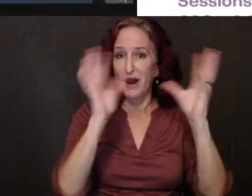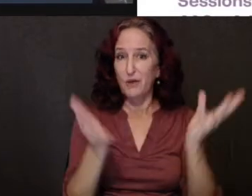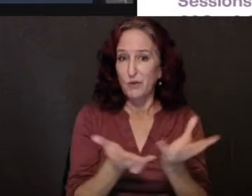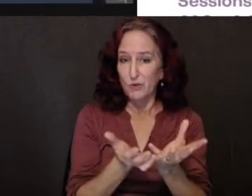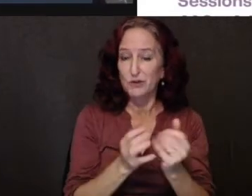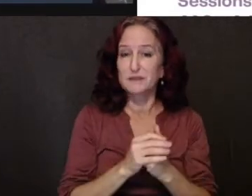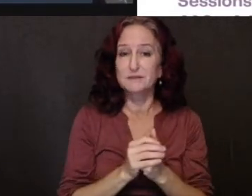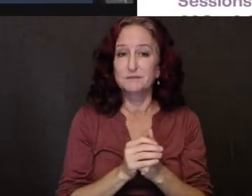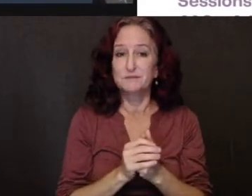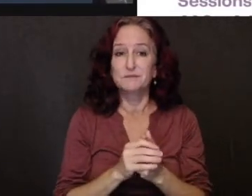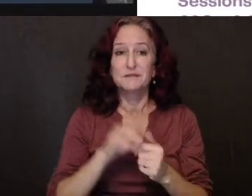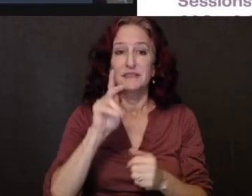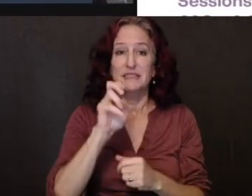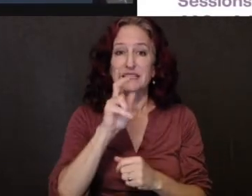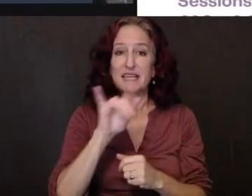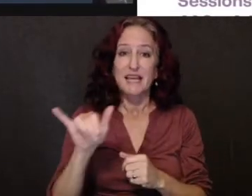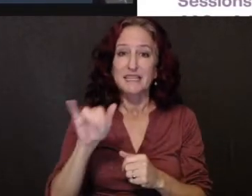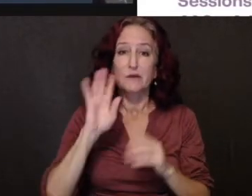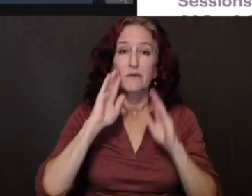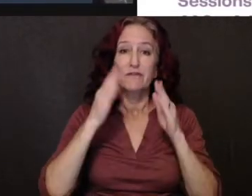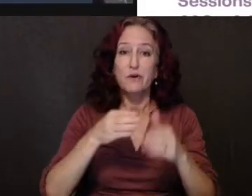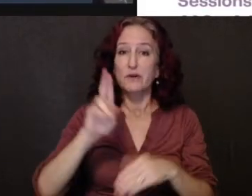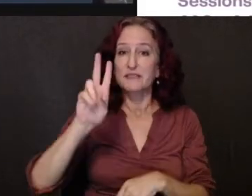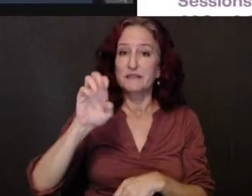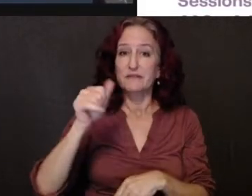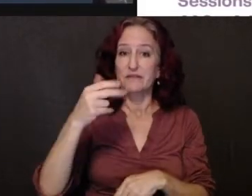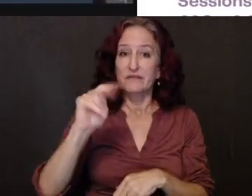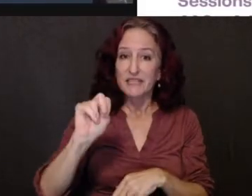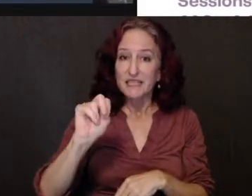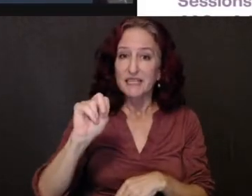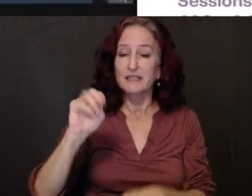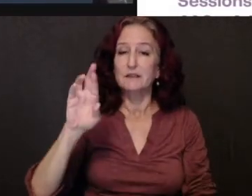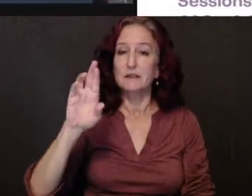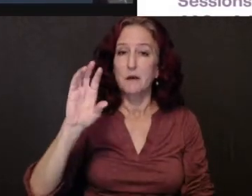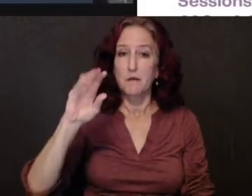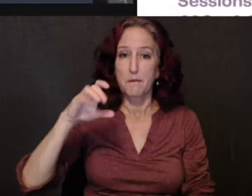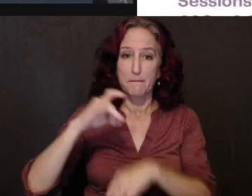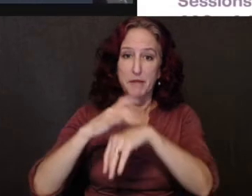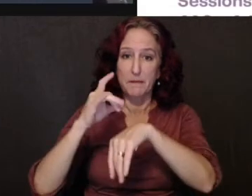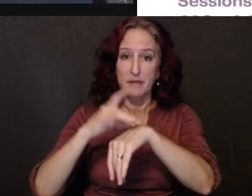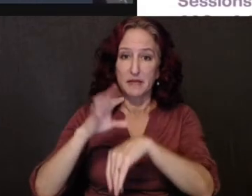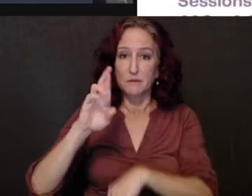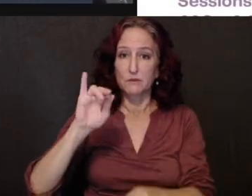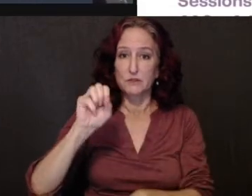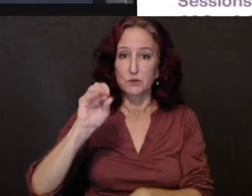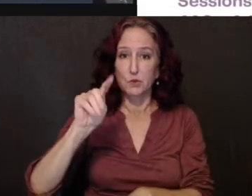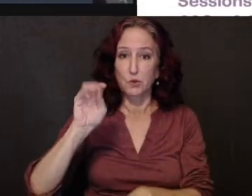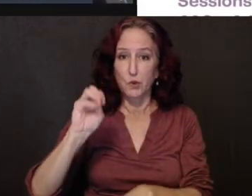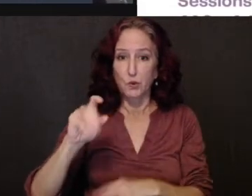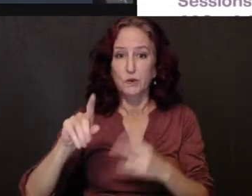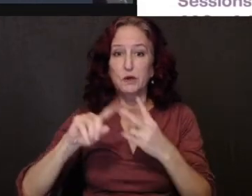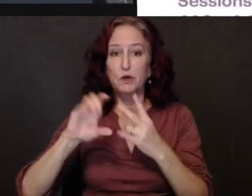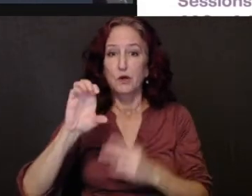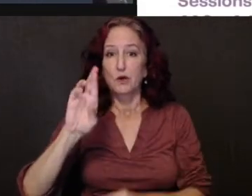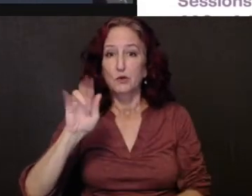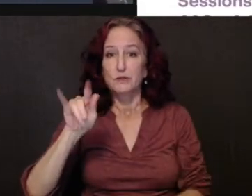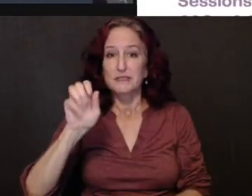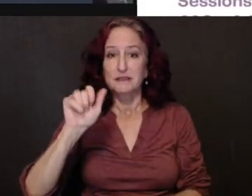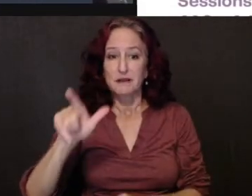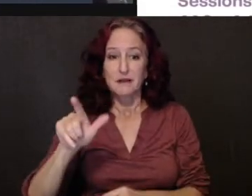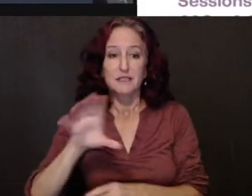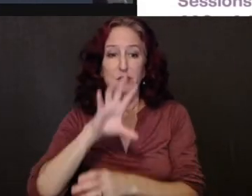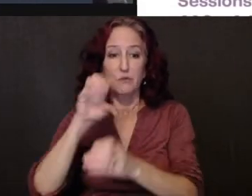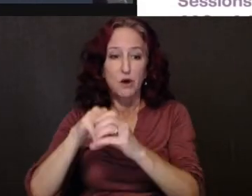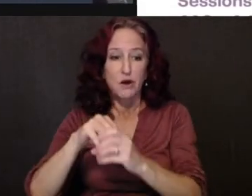Sky Cafe's menu strives to celebrate the many diverse and beautiful cultures from around the world by focusing on international vegan cuisine.